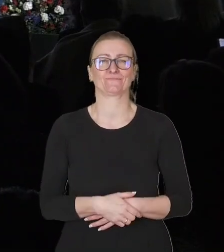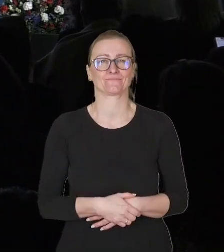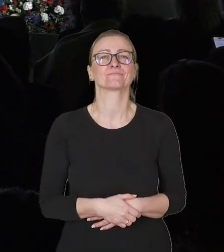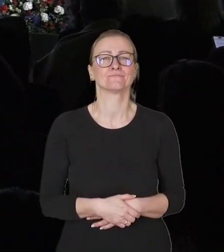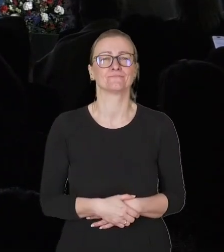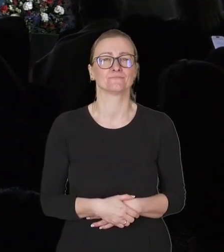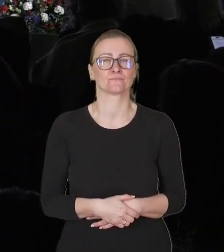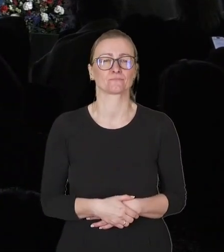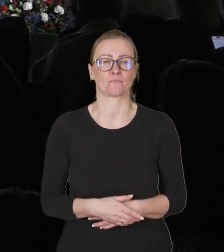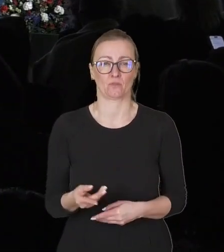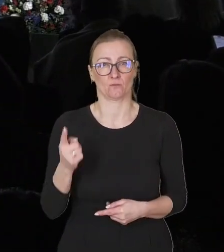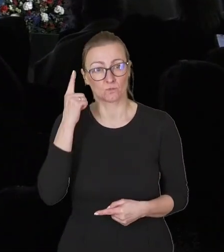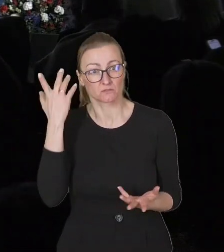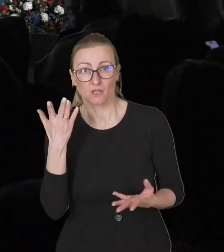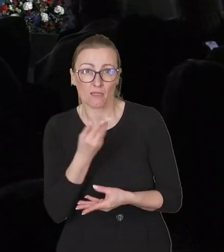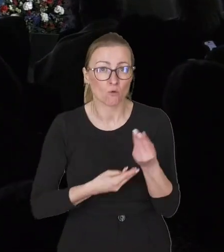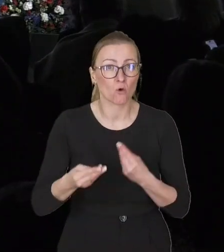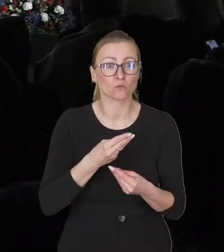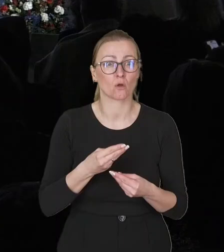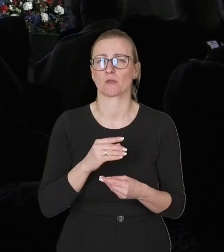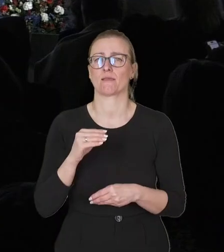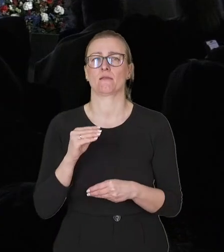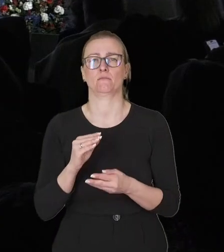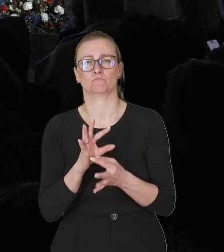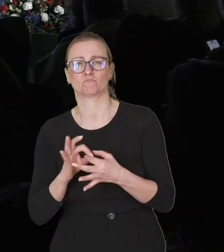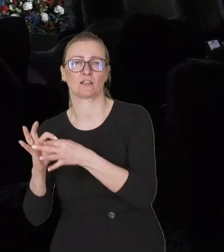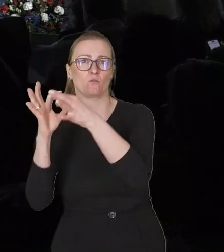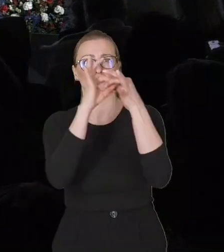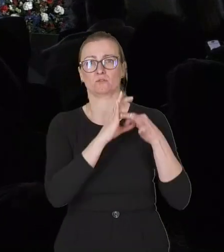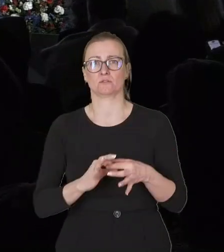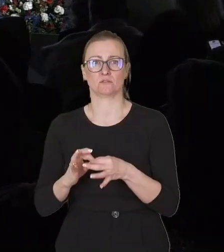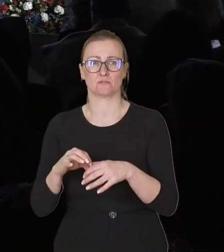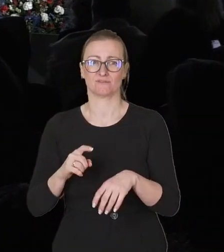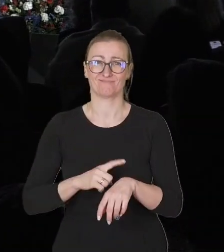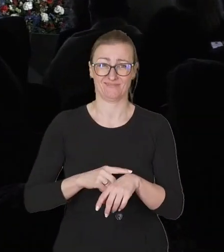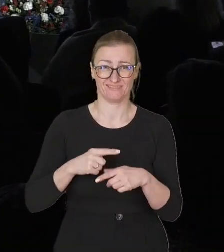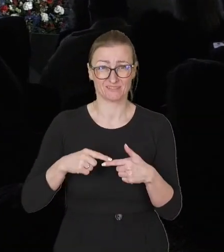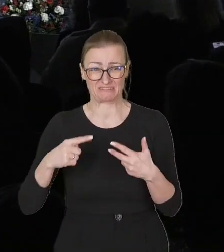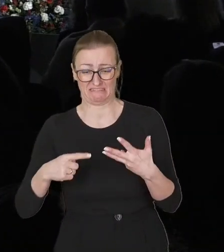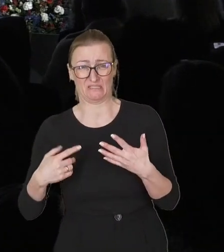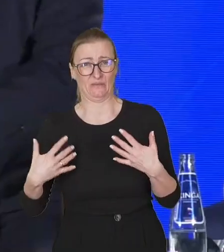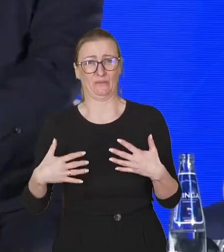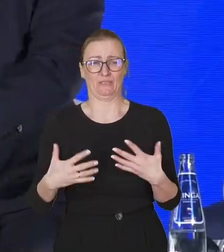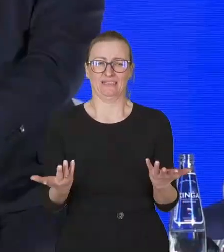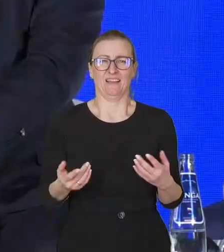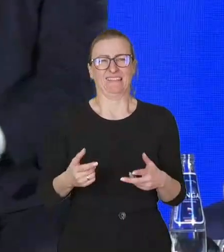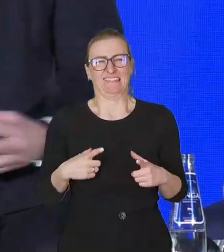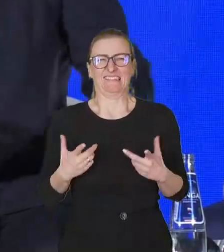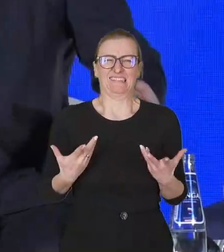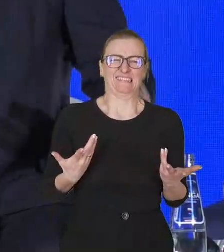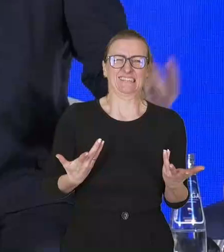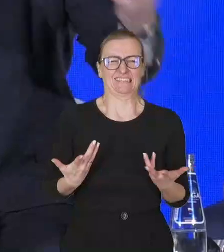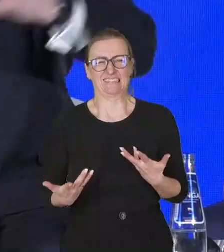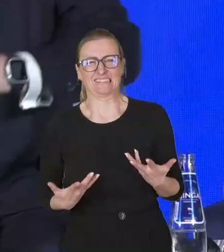much interconnected, interlinked these days that in a way it's a pity. I understand that the organizers will finally wrap